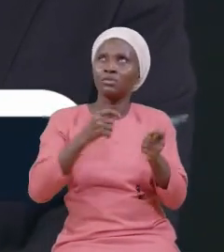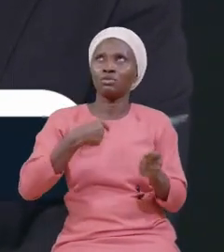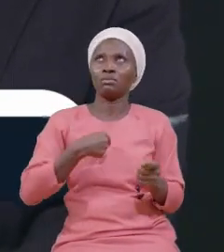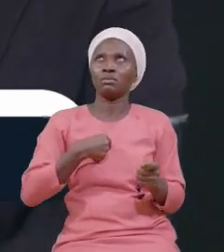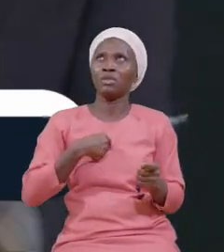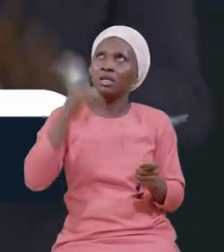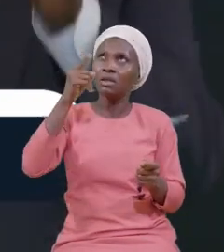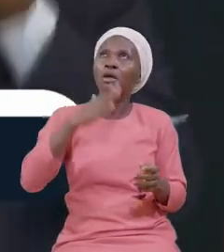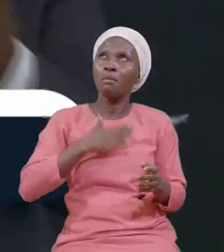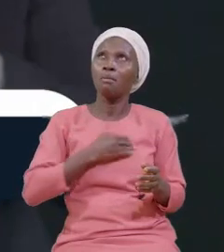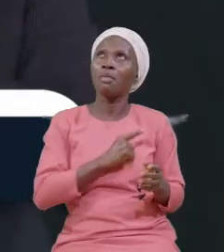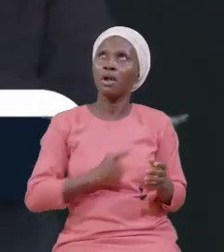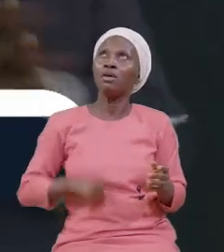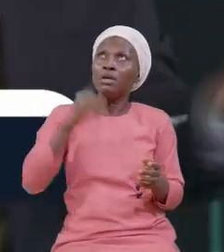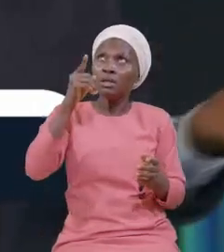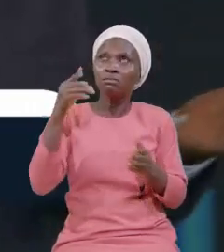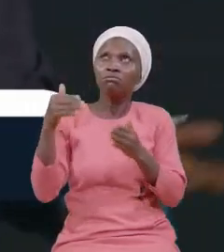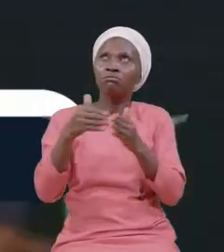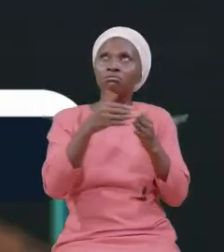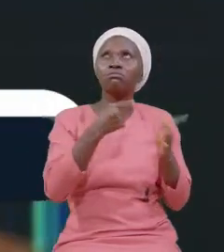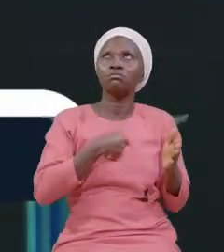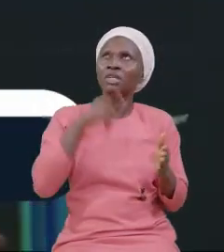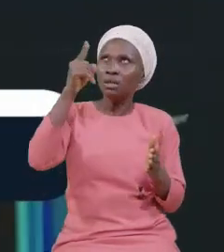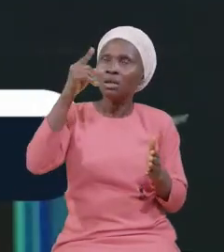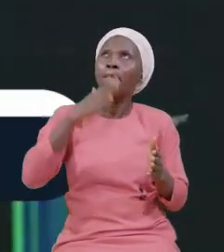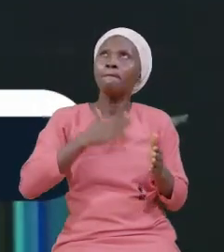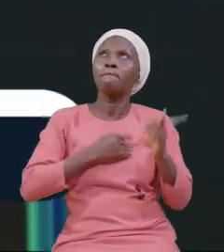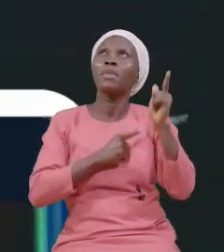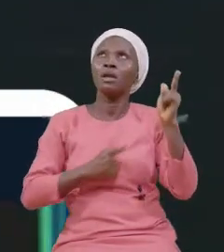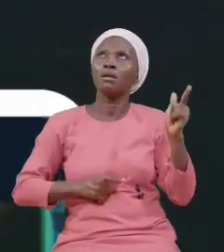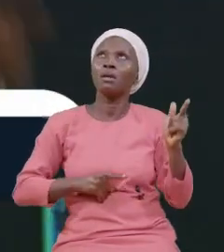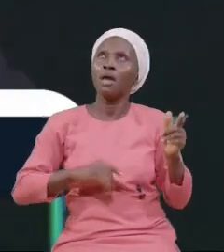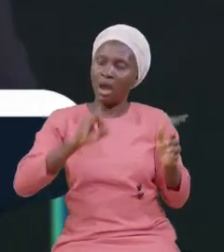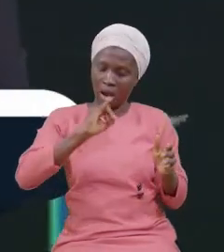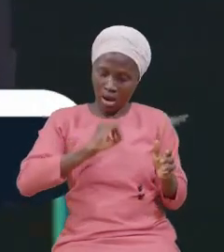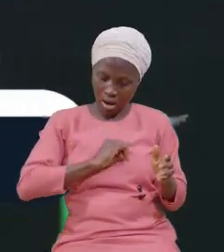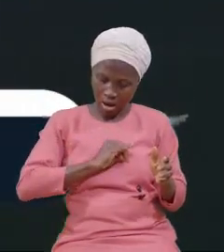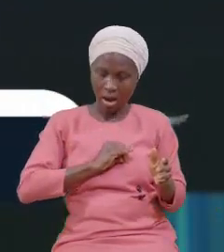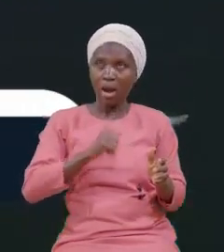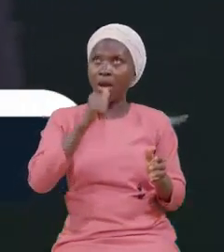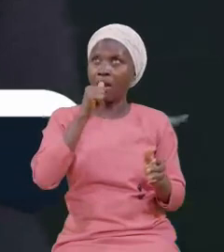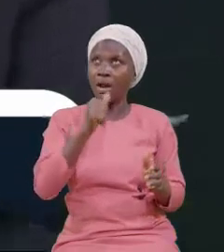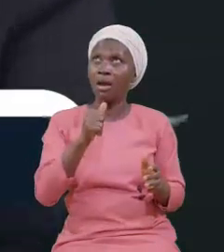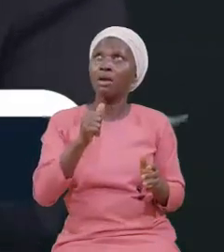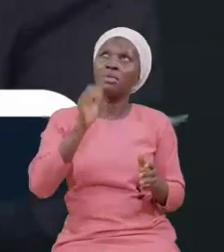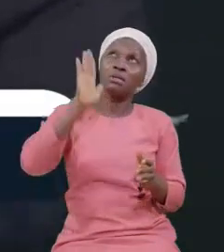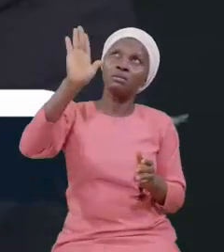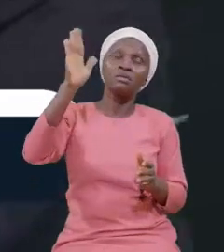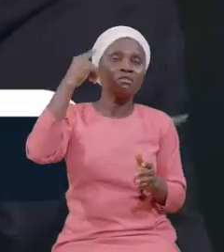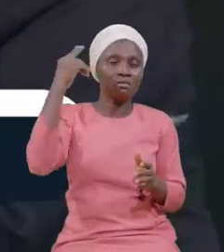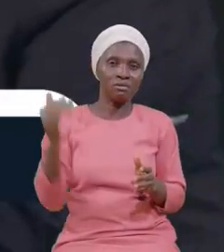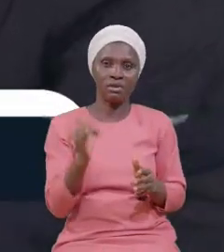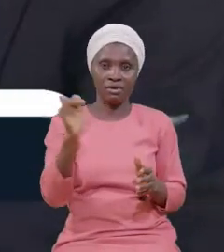He directs me. He is my Lord. I am his and his forever. For all those